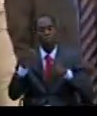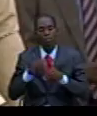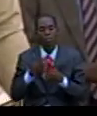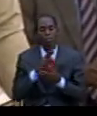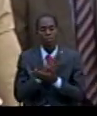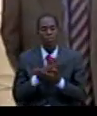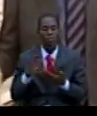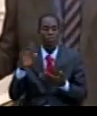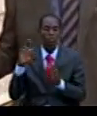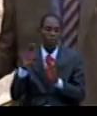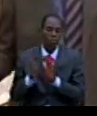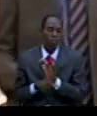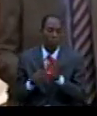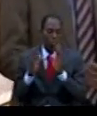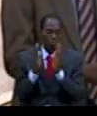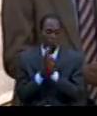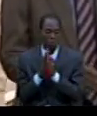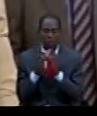prayer.